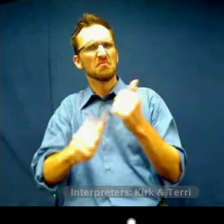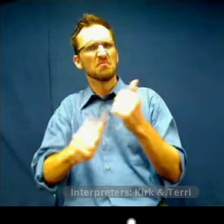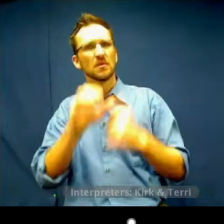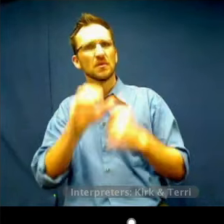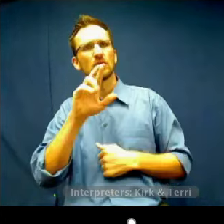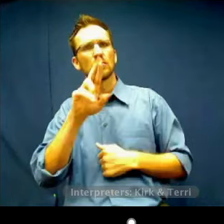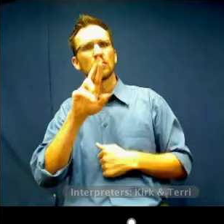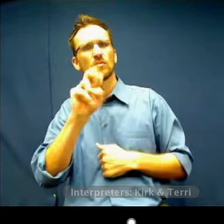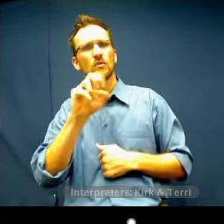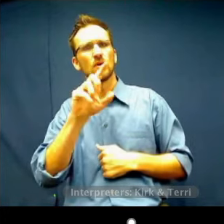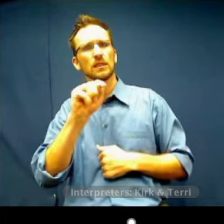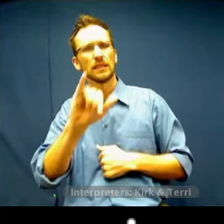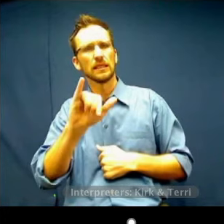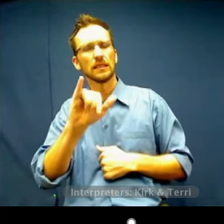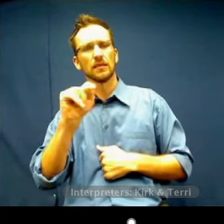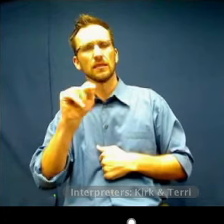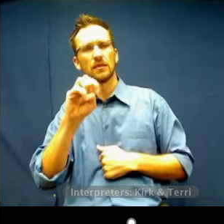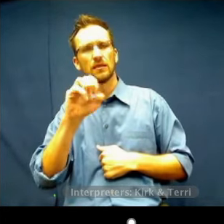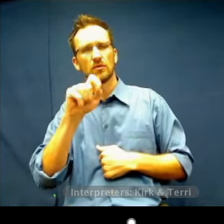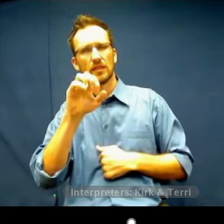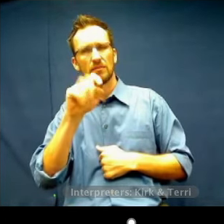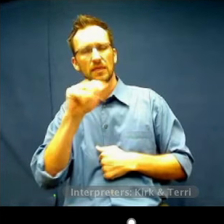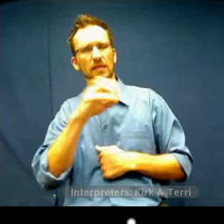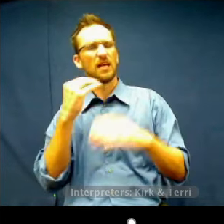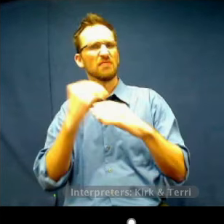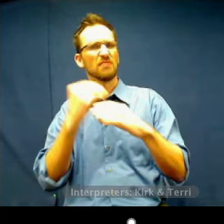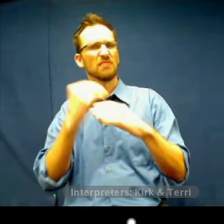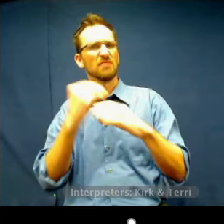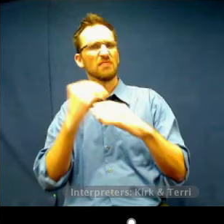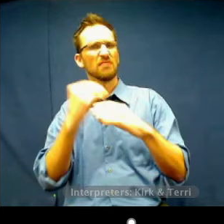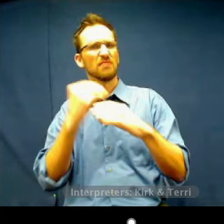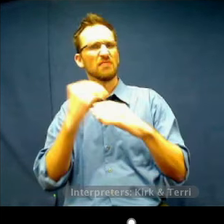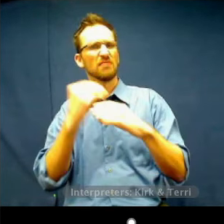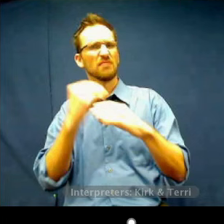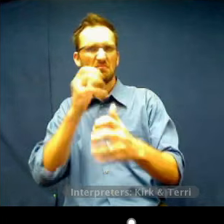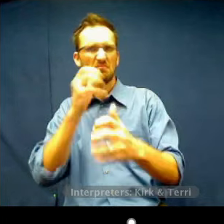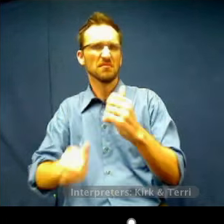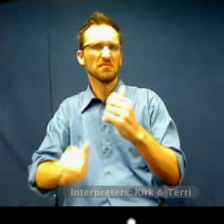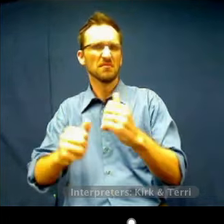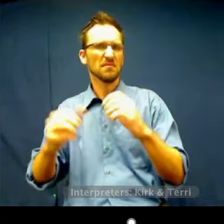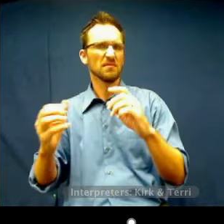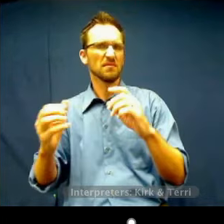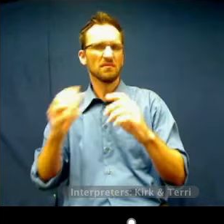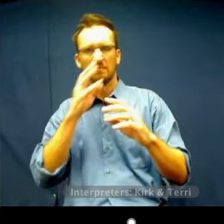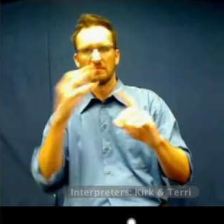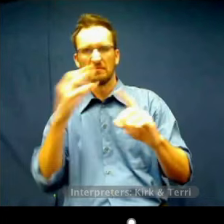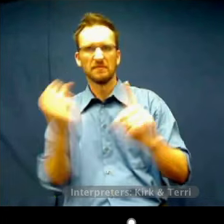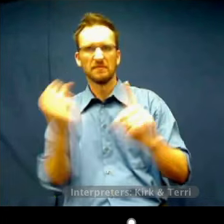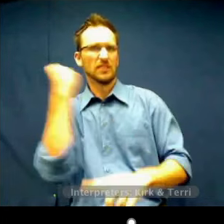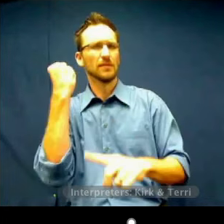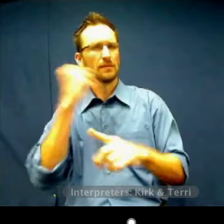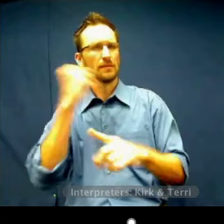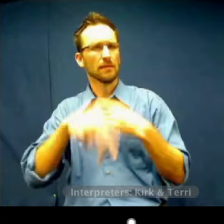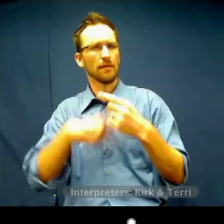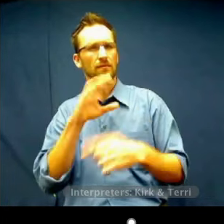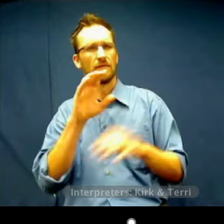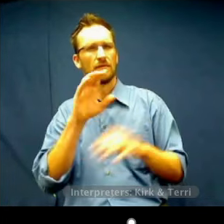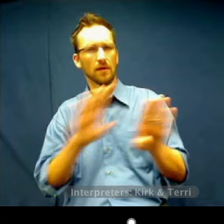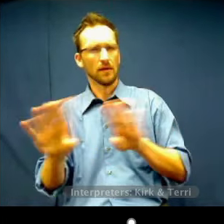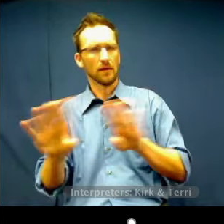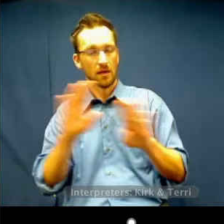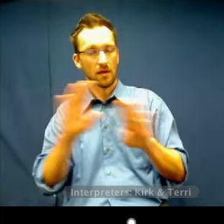conduct. So if none of these exist, then the party doesn't have standing. You're not qualified